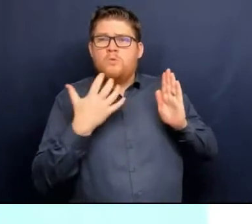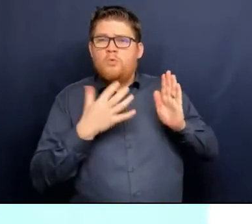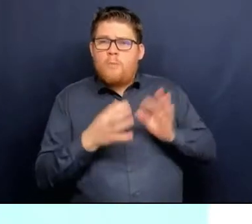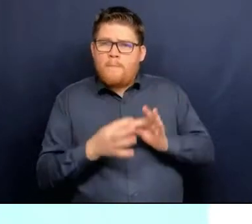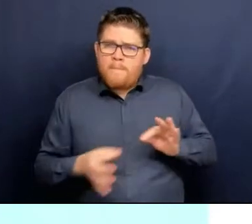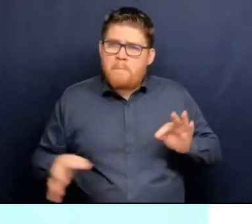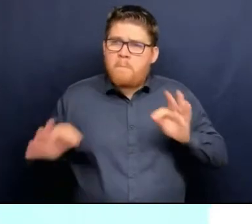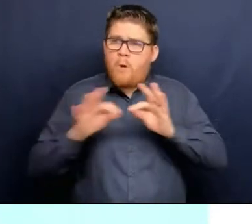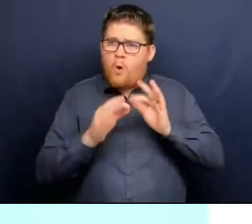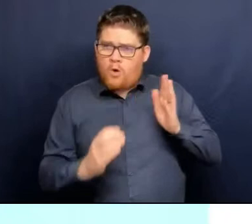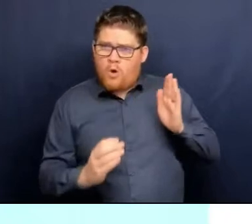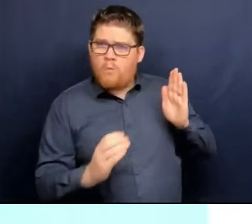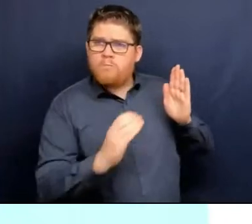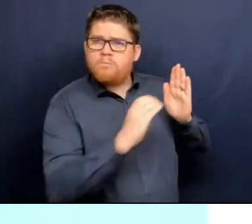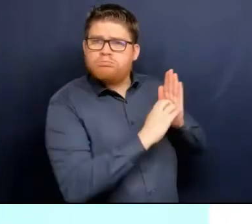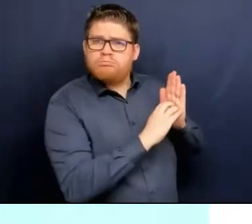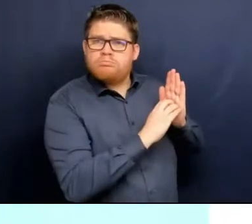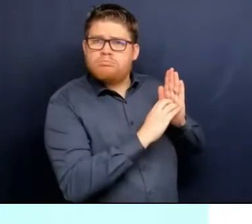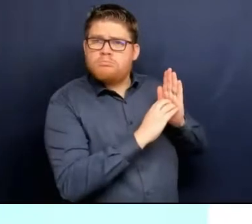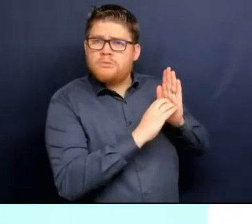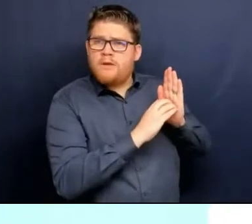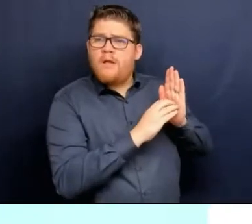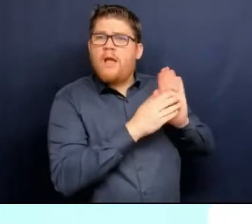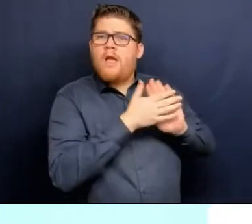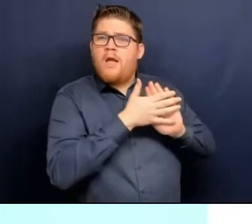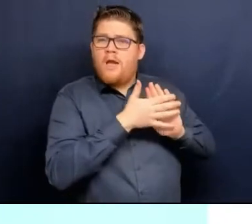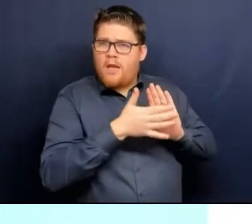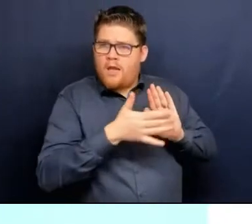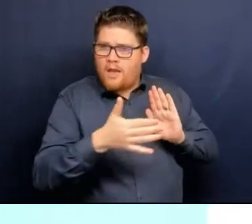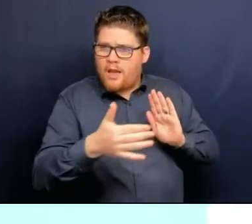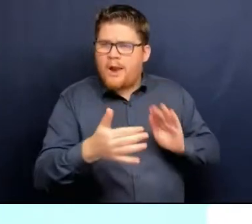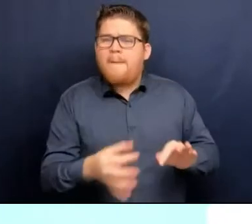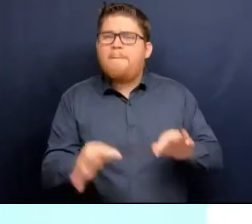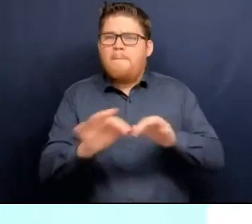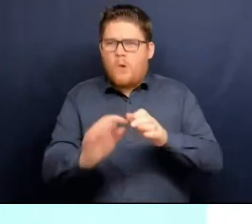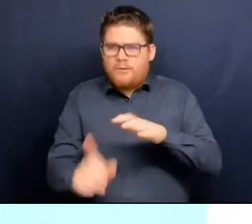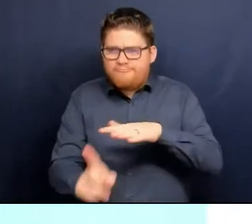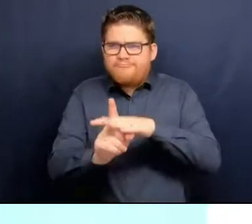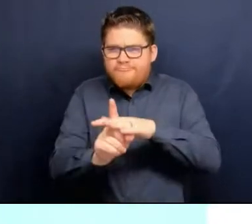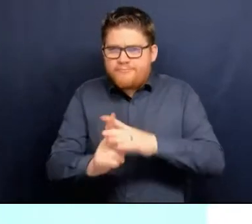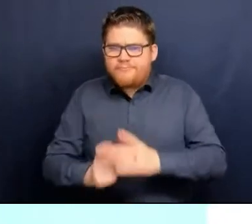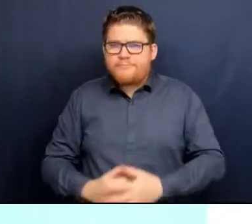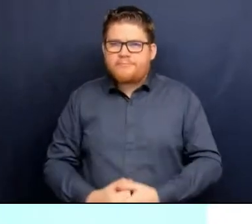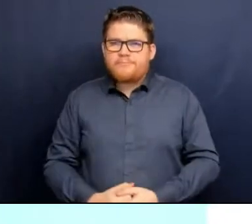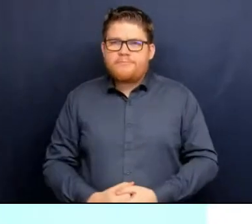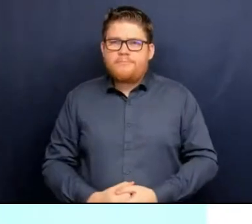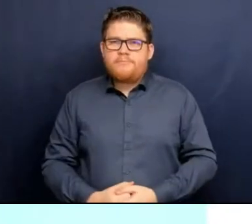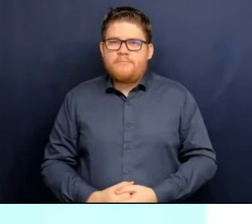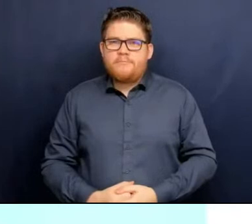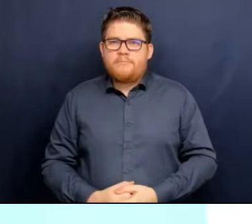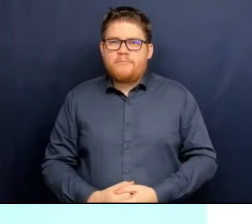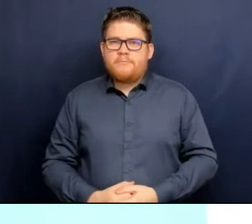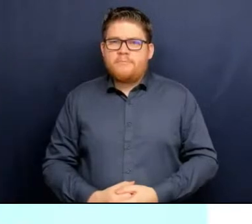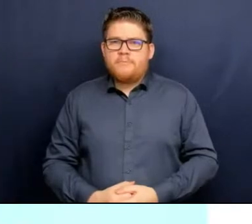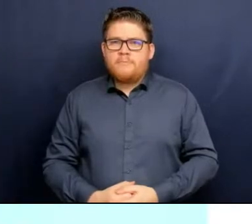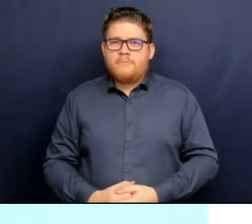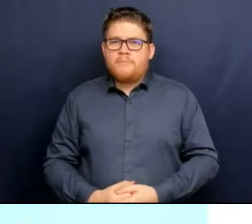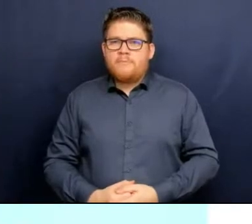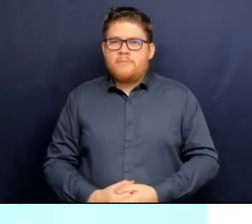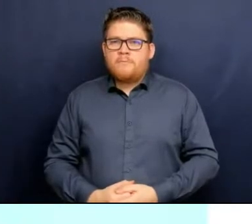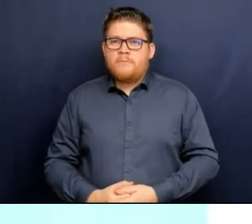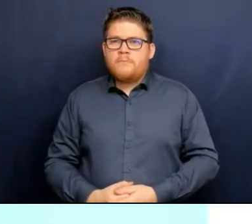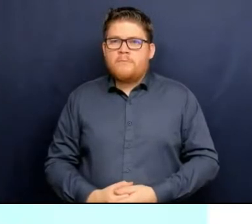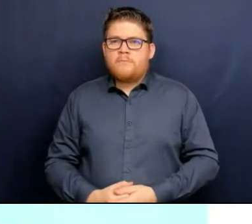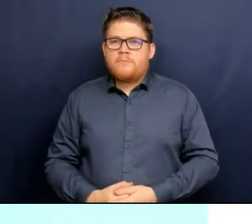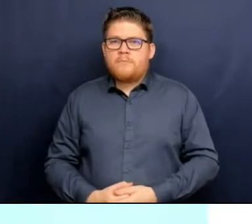another milestone, because in passing Bill 41, the province took a historic step towards righting